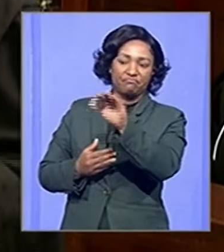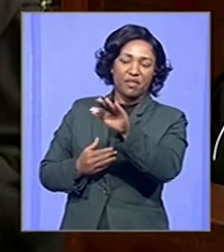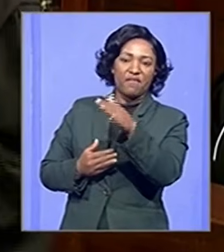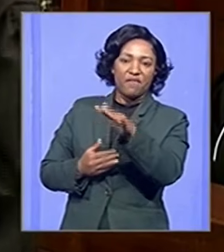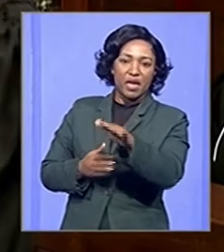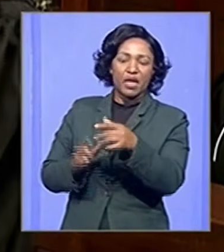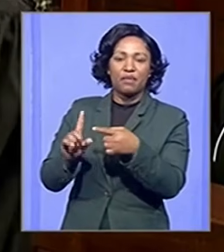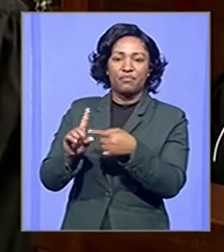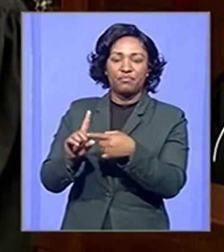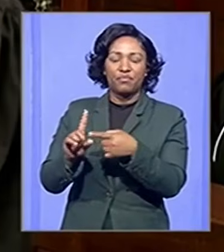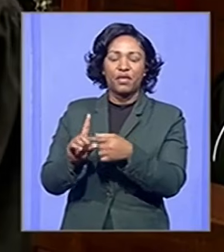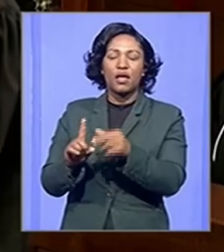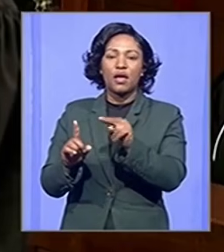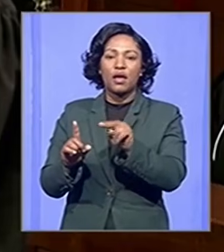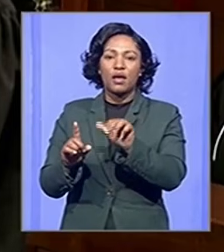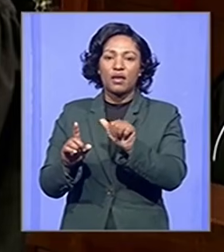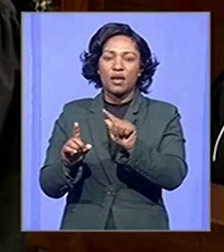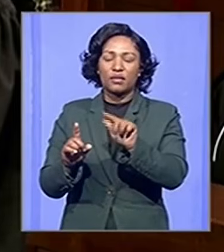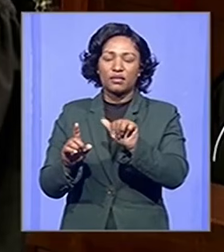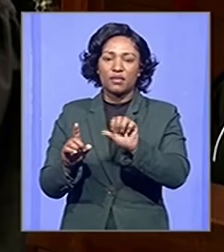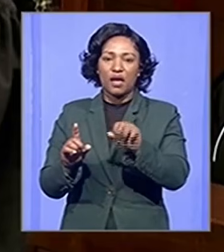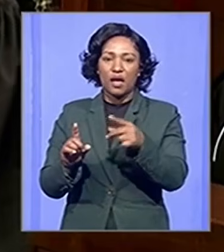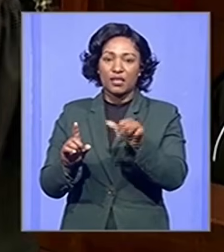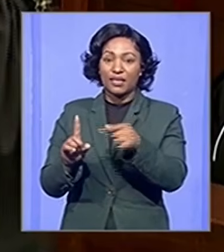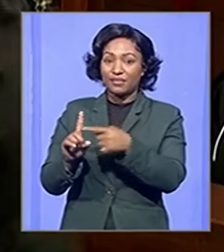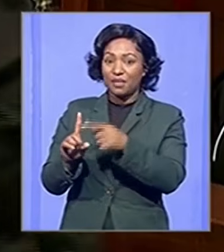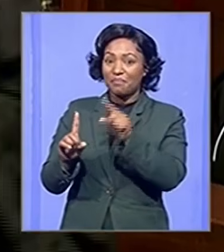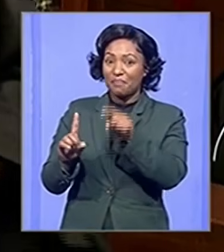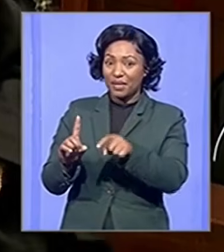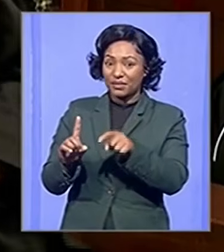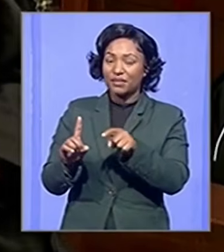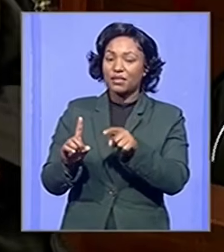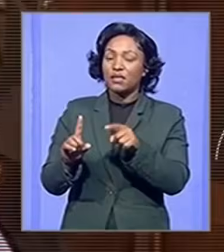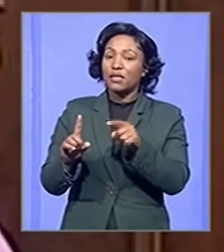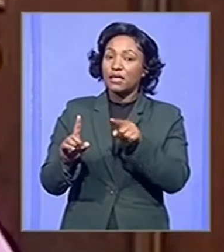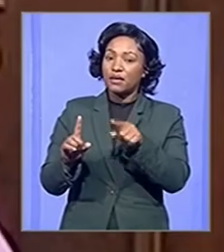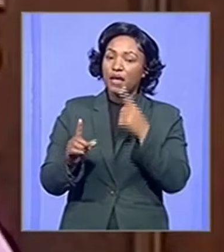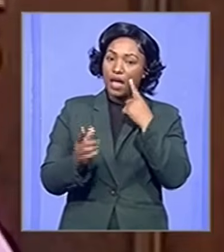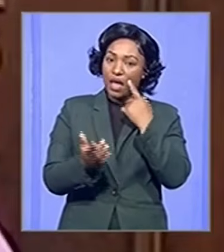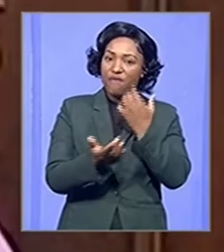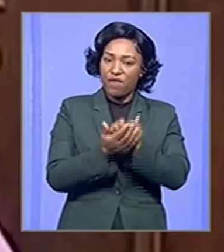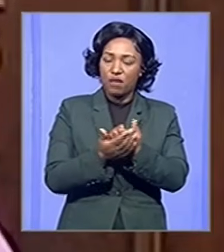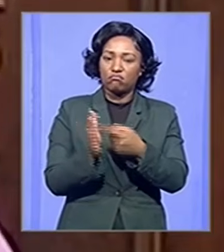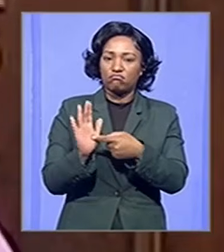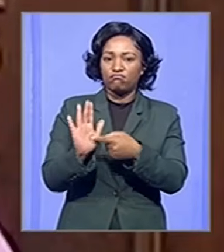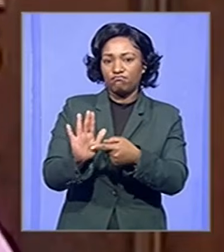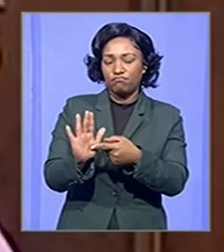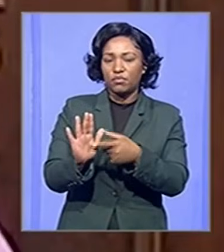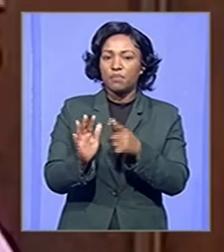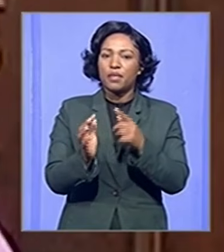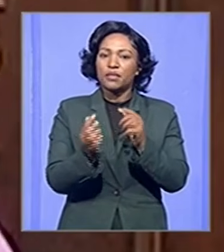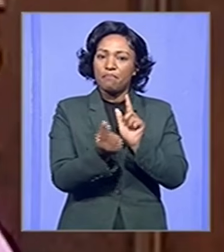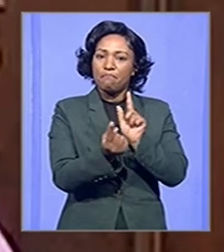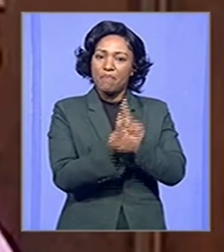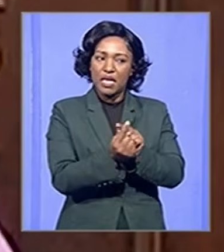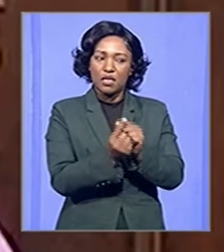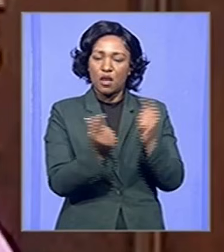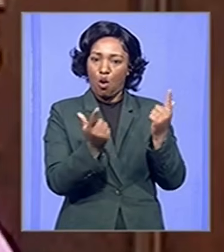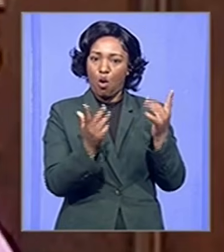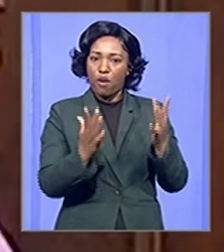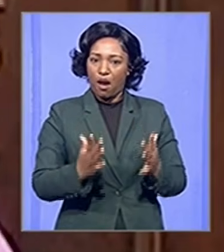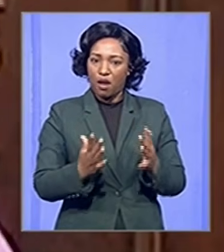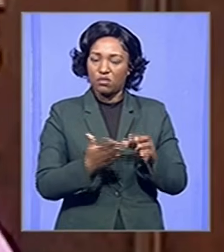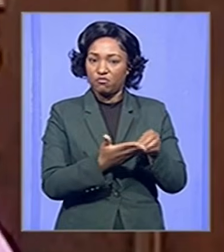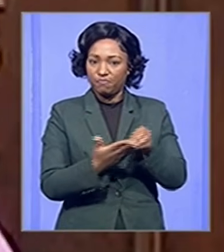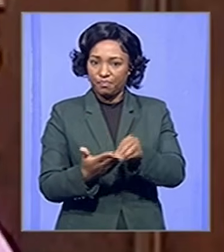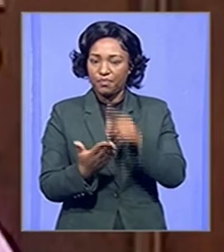ne a bolelelwa gore ke mosupi yo o patelesegang go ntsha bosupi mme o tshwanetse go kopana le mosekisi gore a ntshe bosupi.